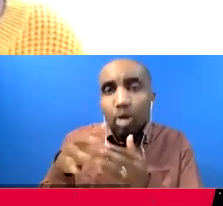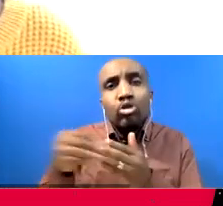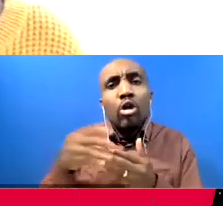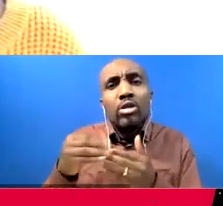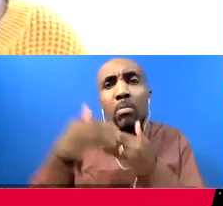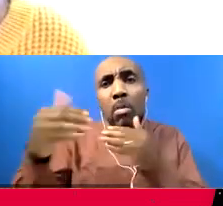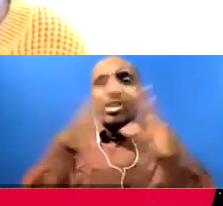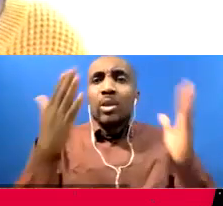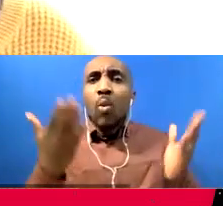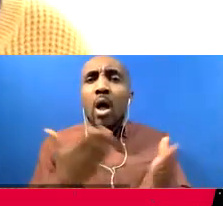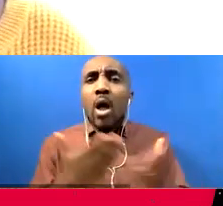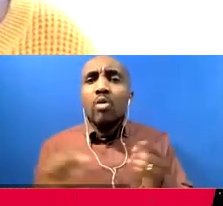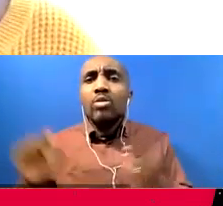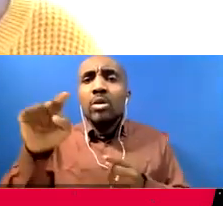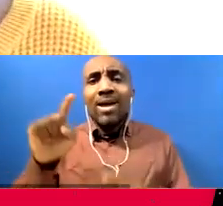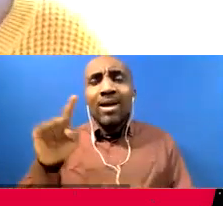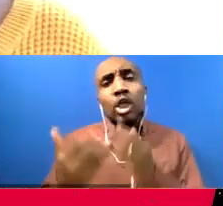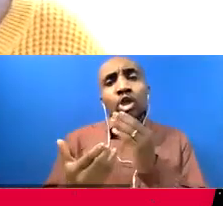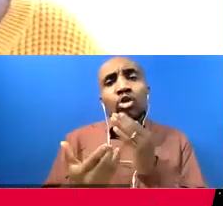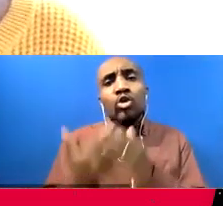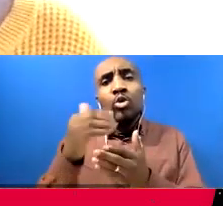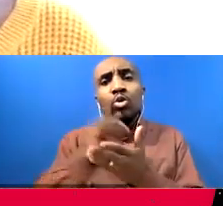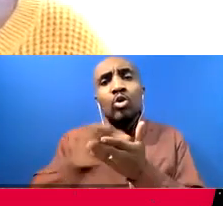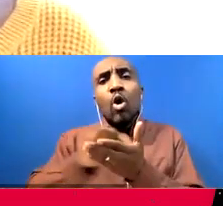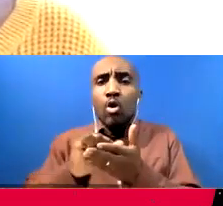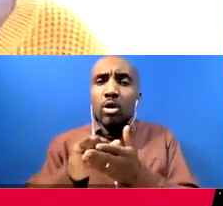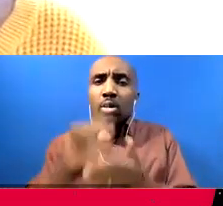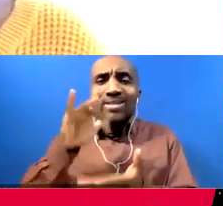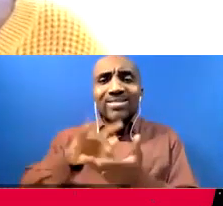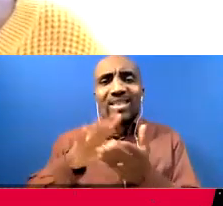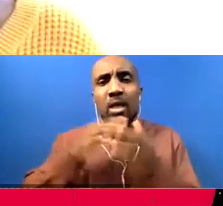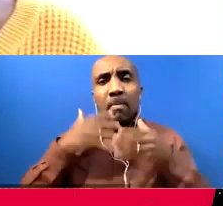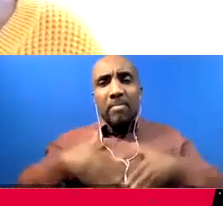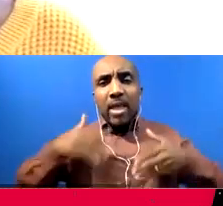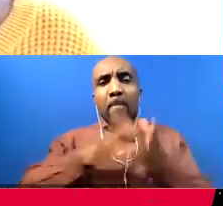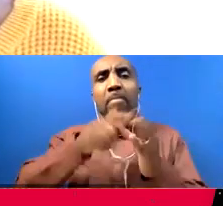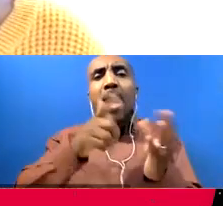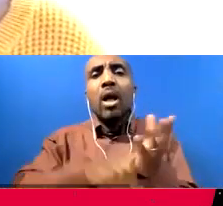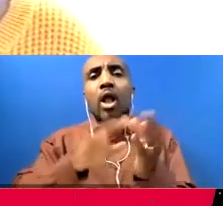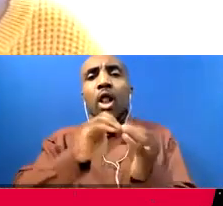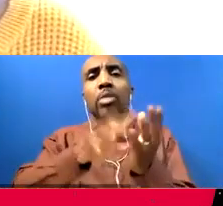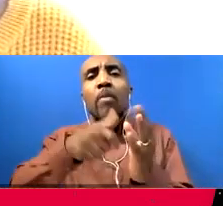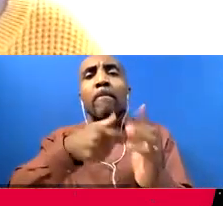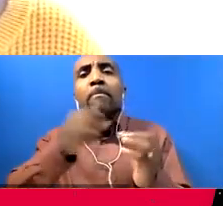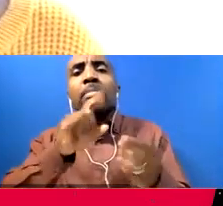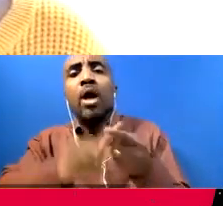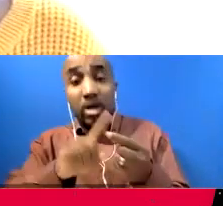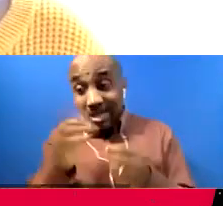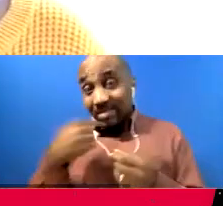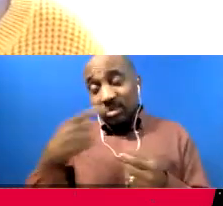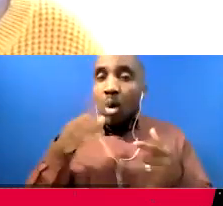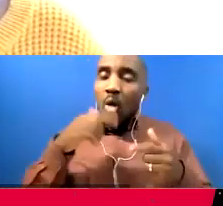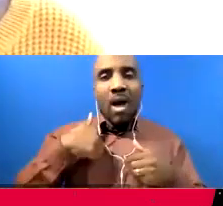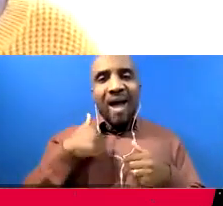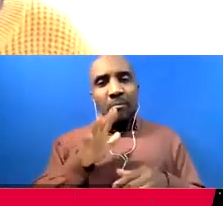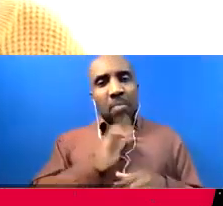world. And the former New York City Mayor Michael Bloomberg once bragged that he had his own army in the NYPD and that